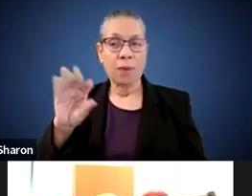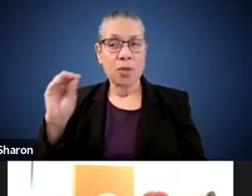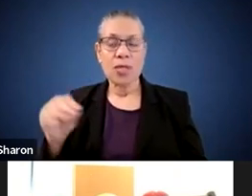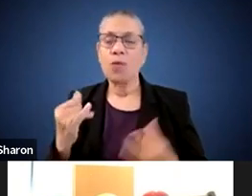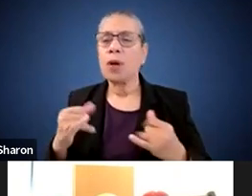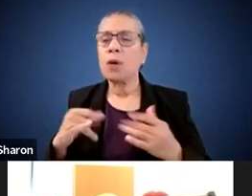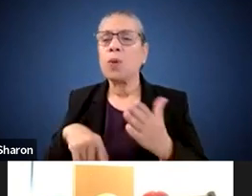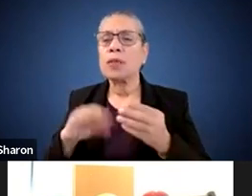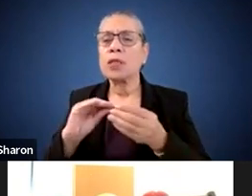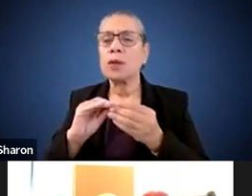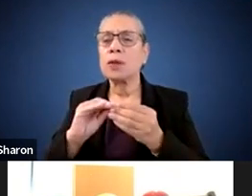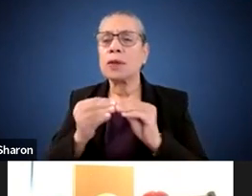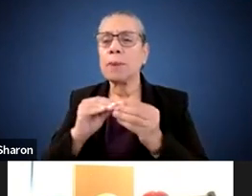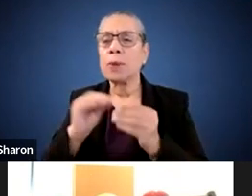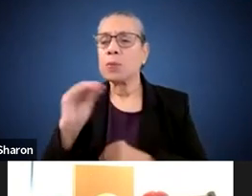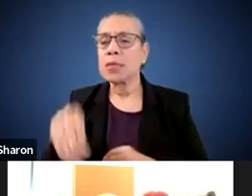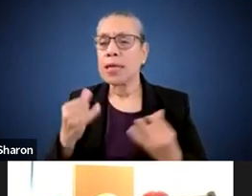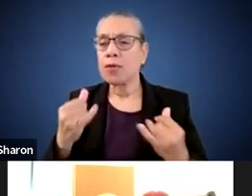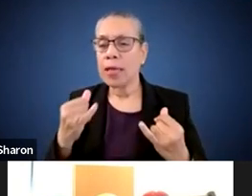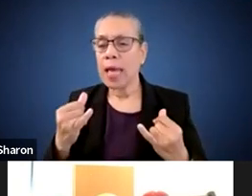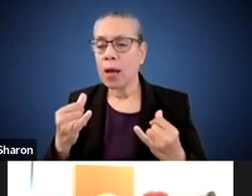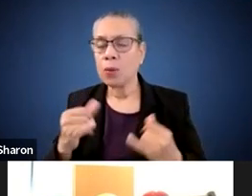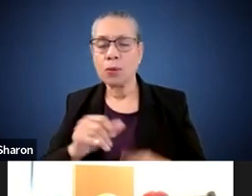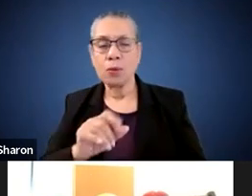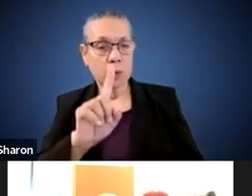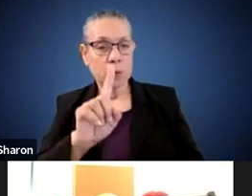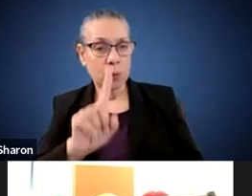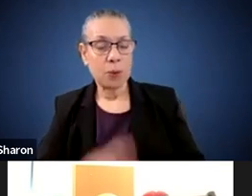we at now sorry